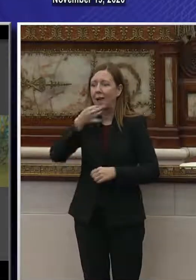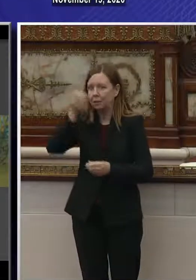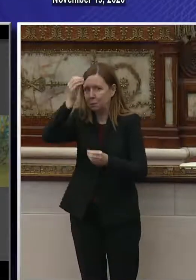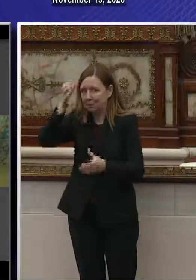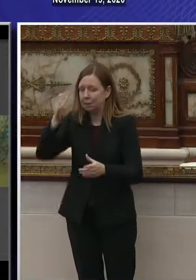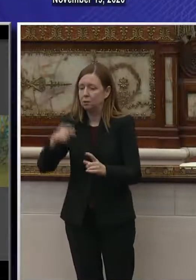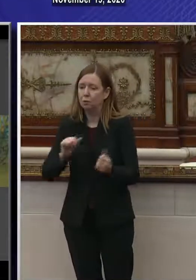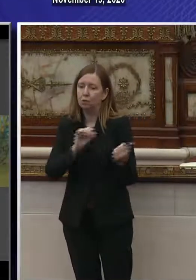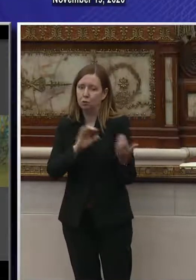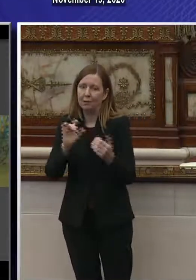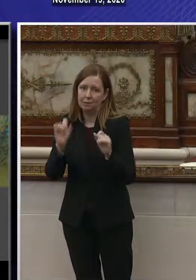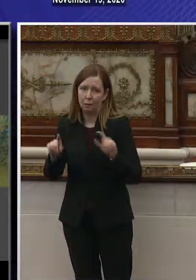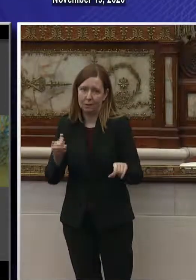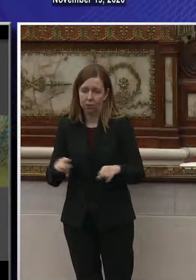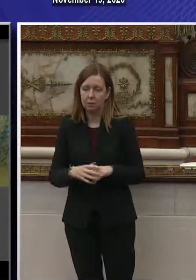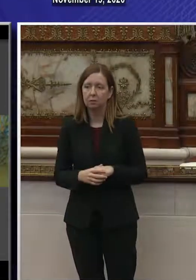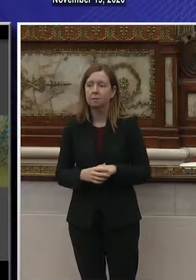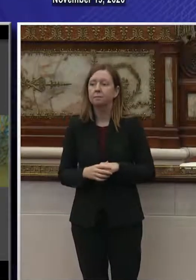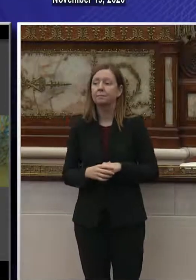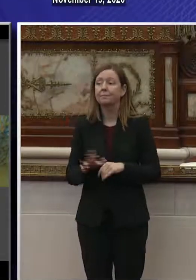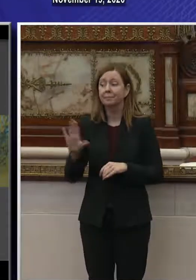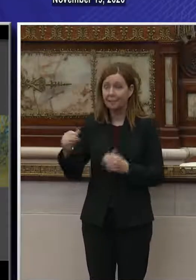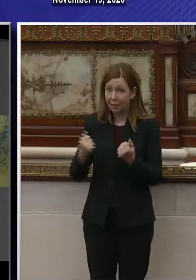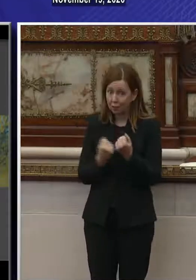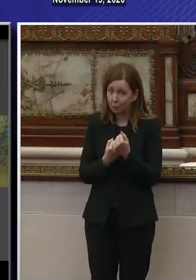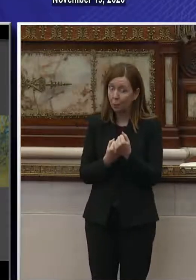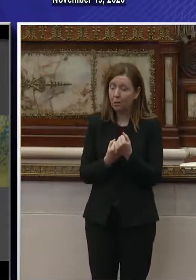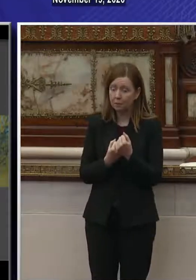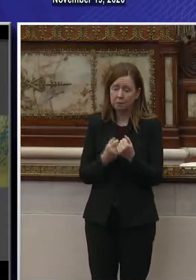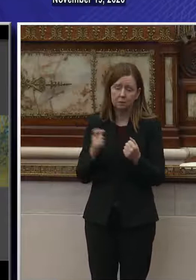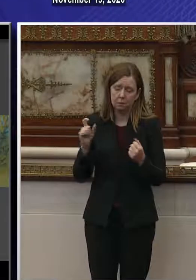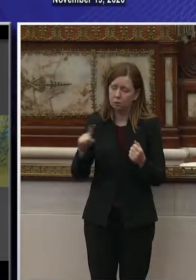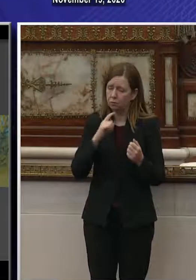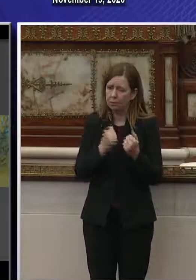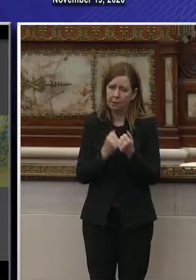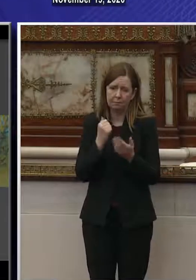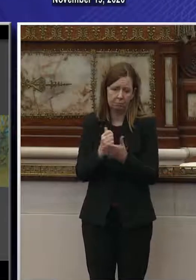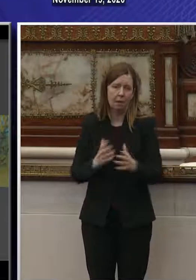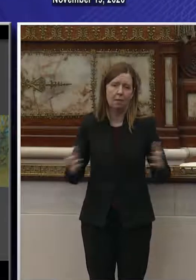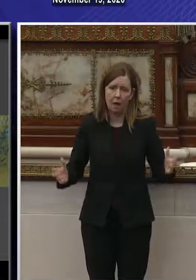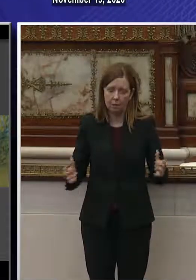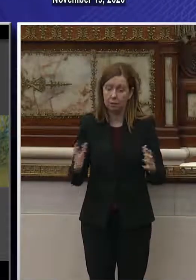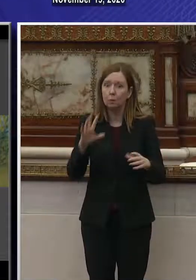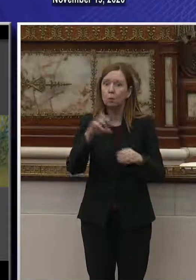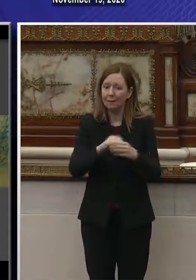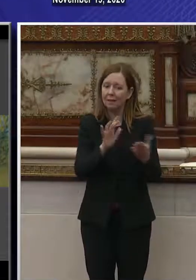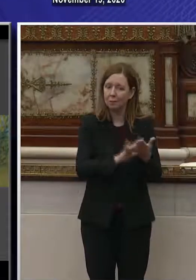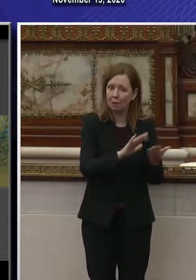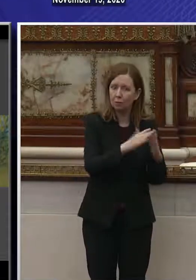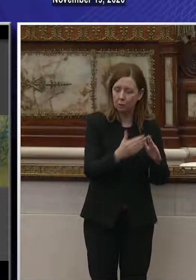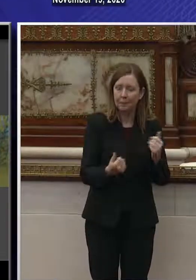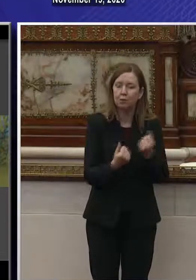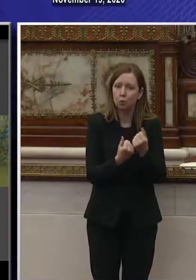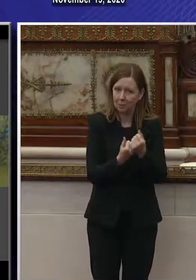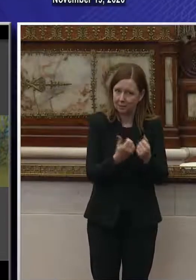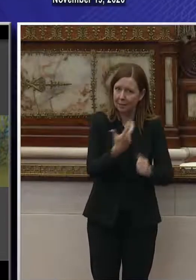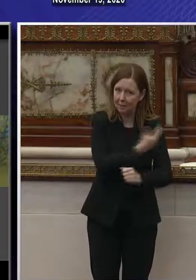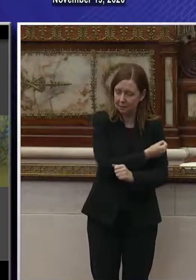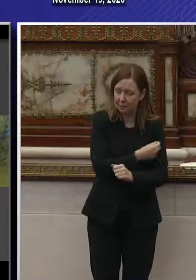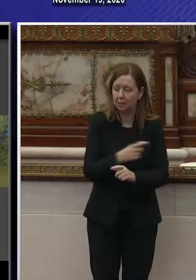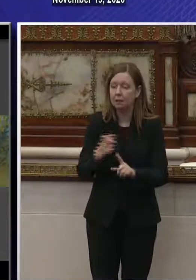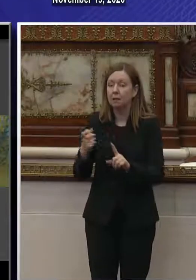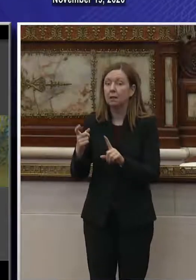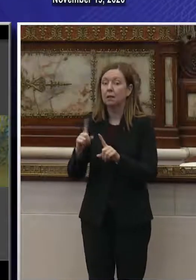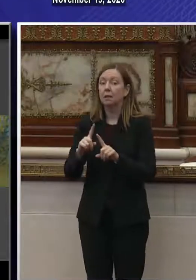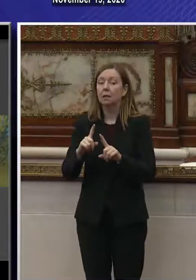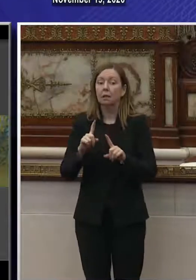to address the questions. And their support should go a long way in the medical community in endorsing it. And from there, it's